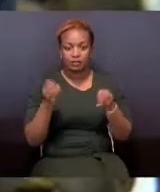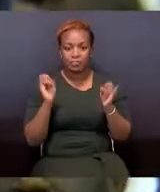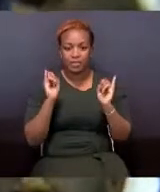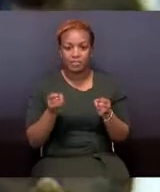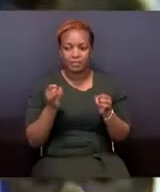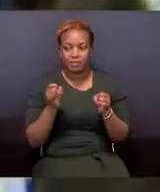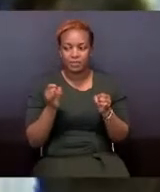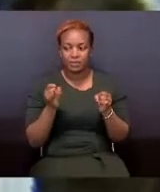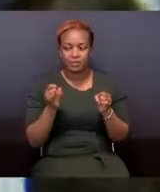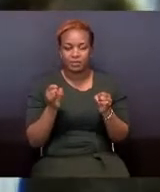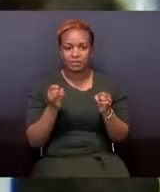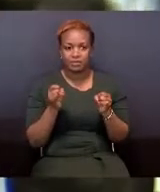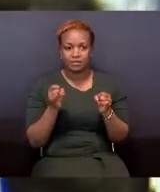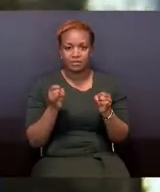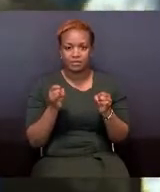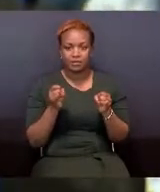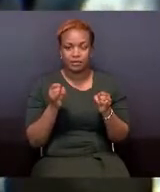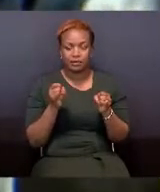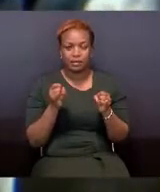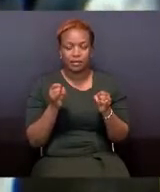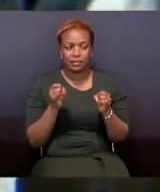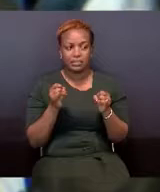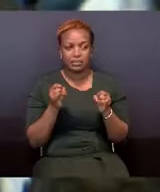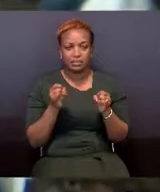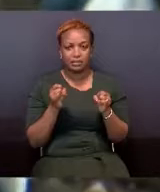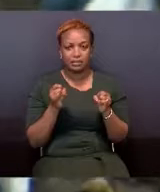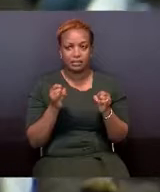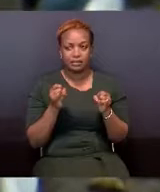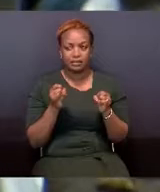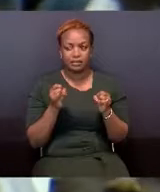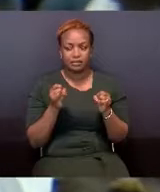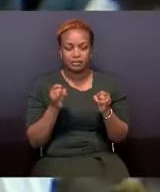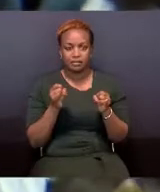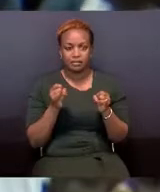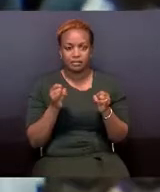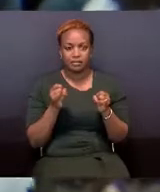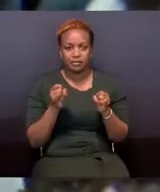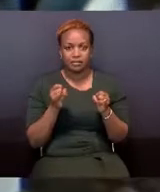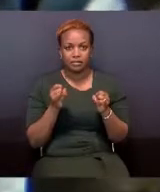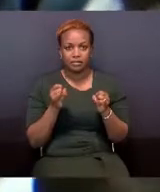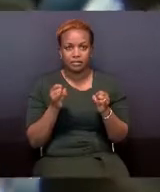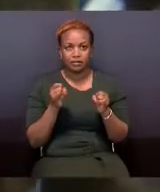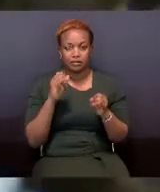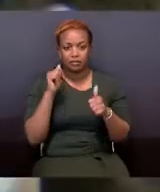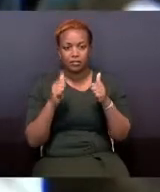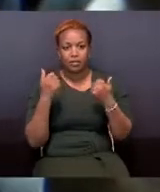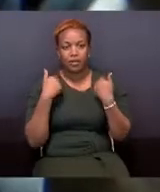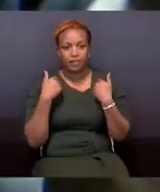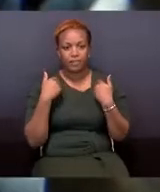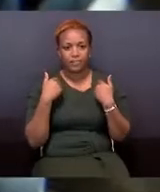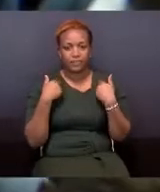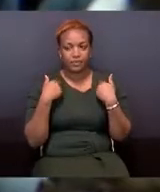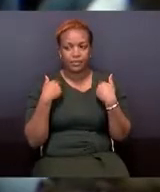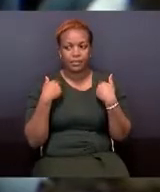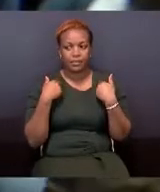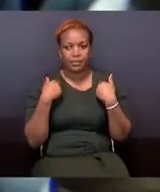Ukraine and think that doesn't affect us. I'm in Africa, right? But there is a changing world order. And our